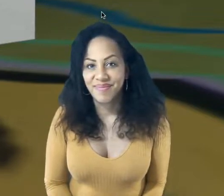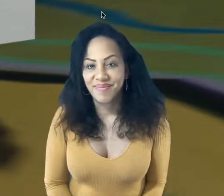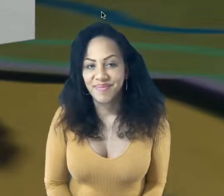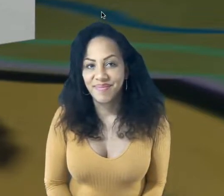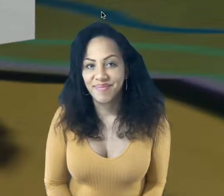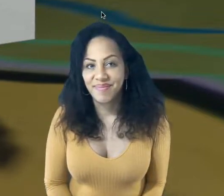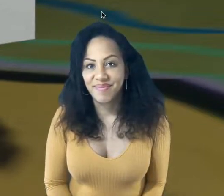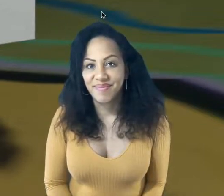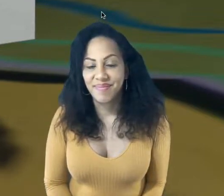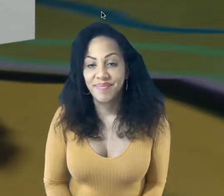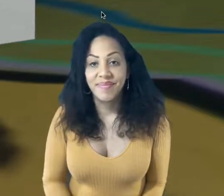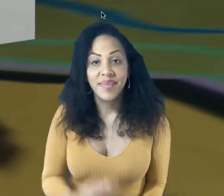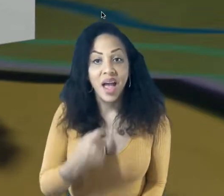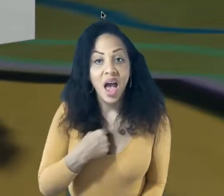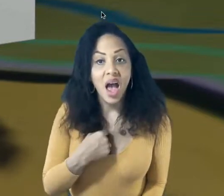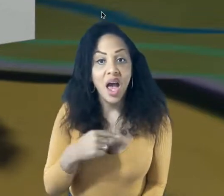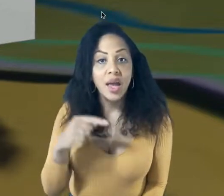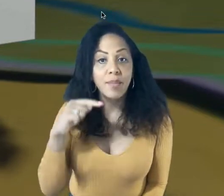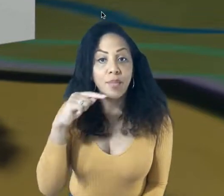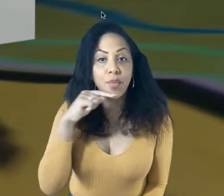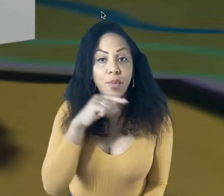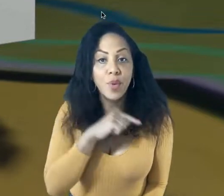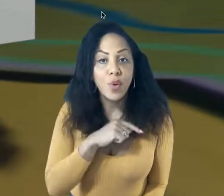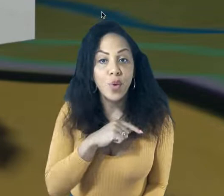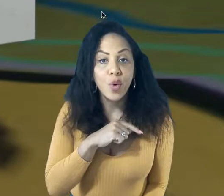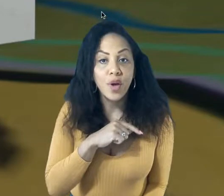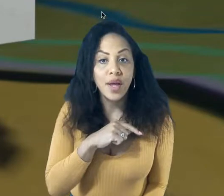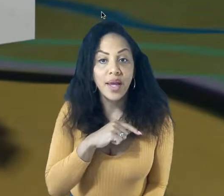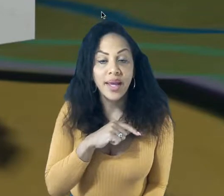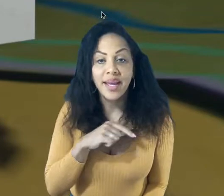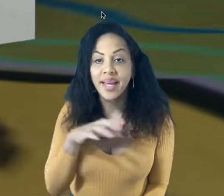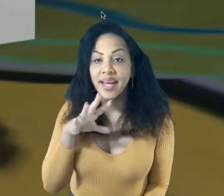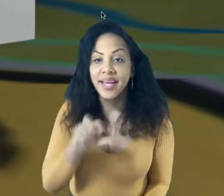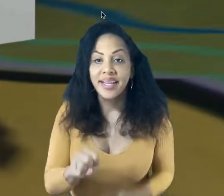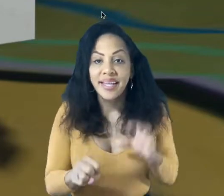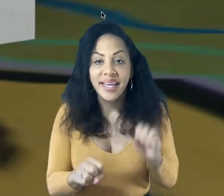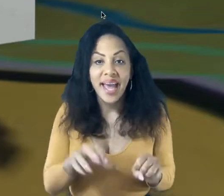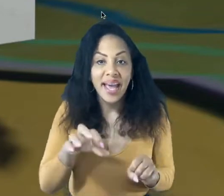catching blennies in buckets